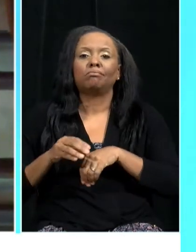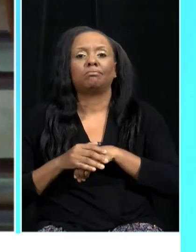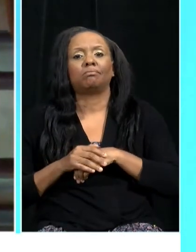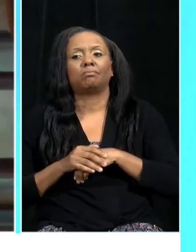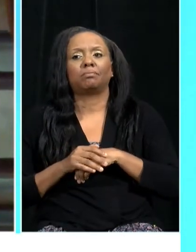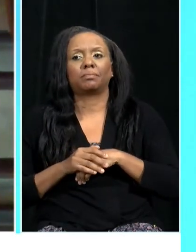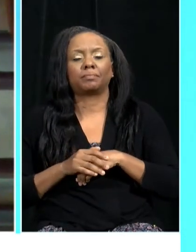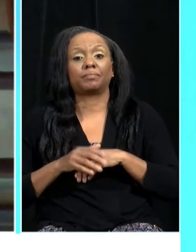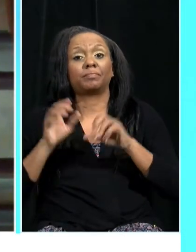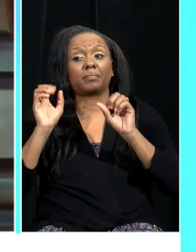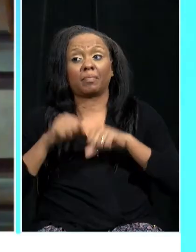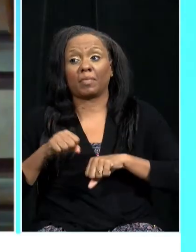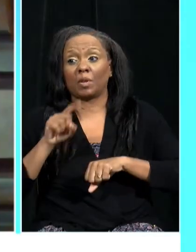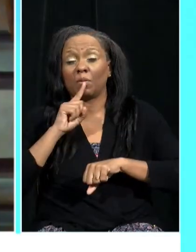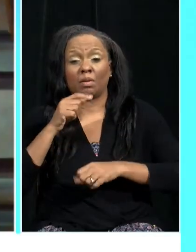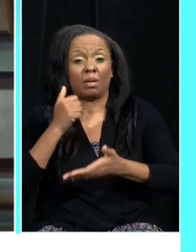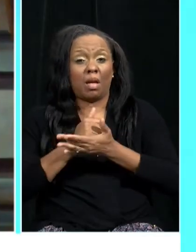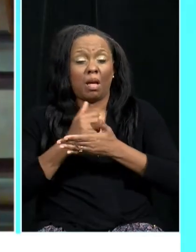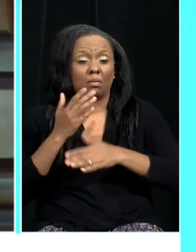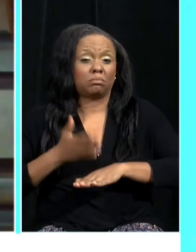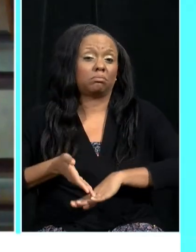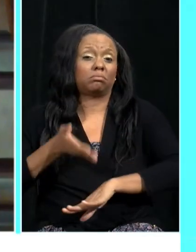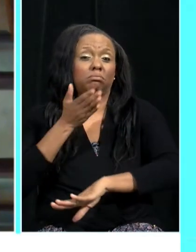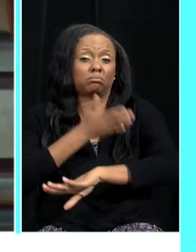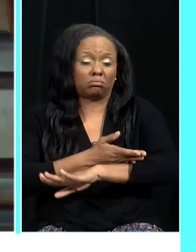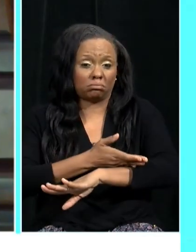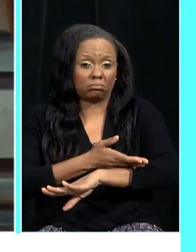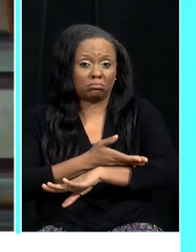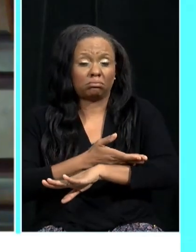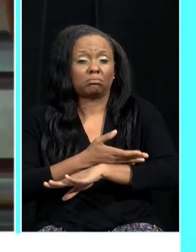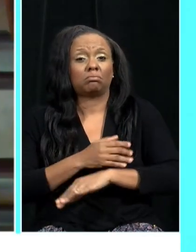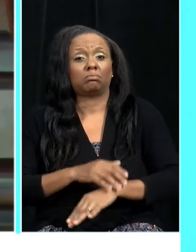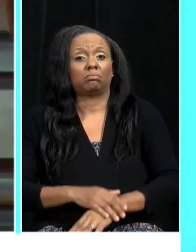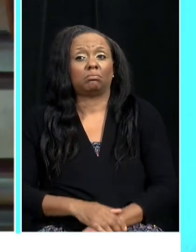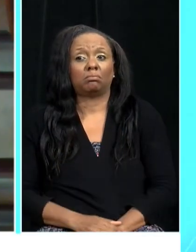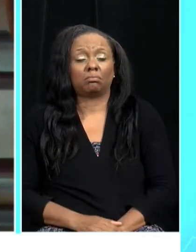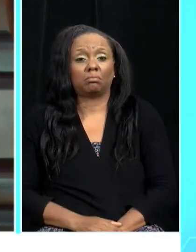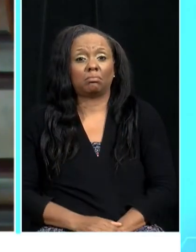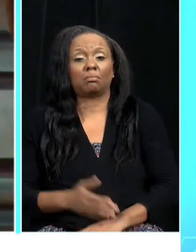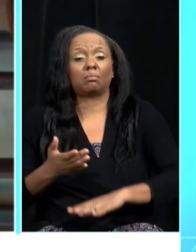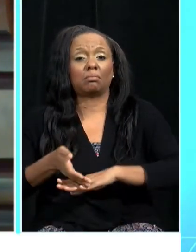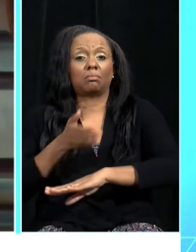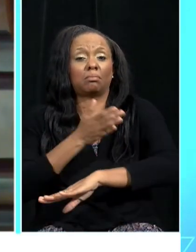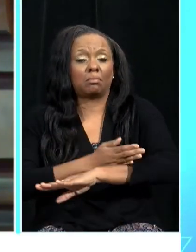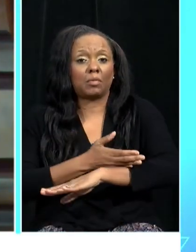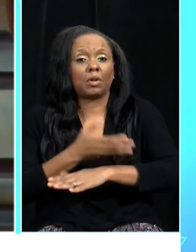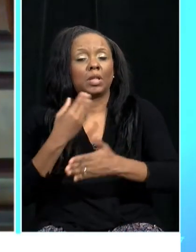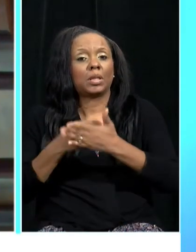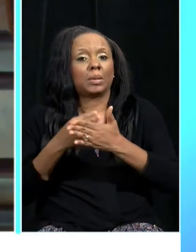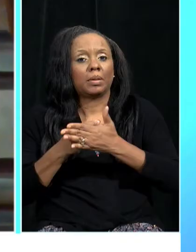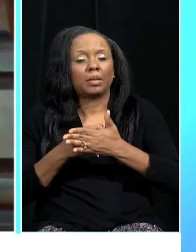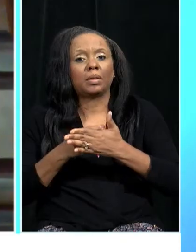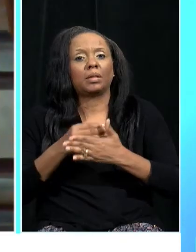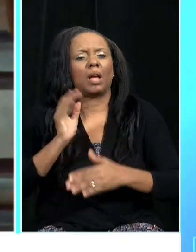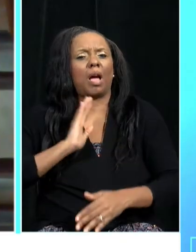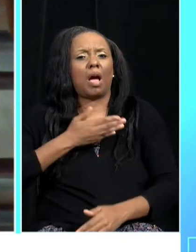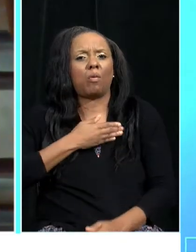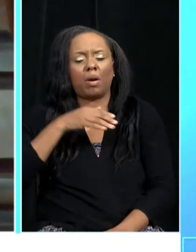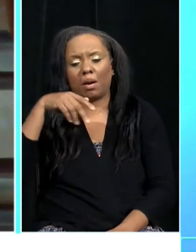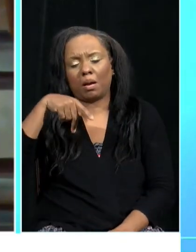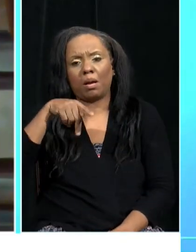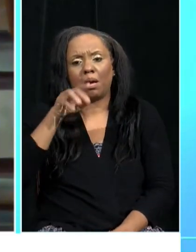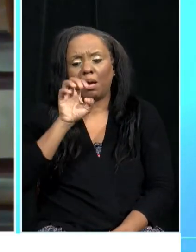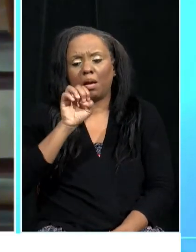help in terms of the very recapitalization of the fund. So from that angle, I am